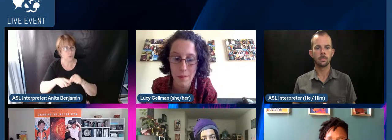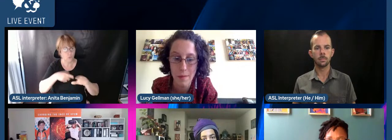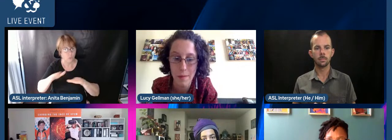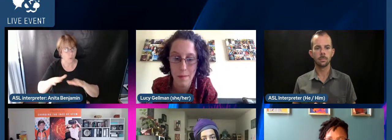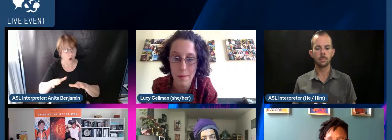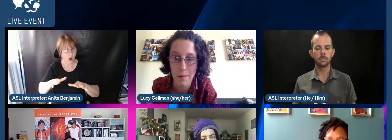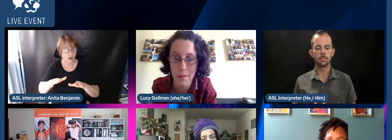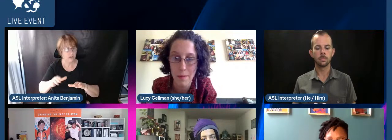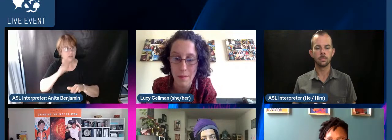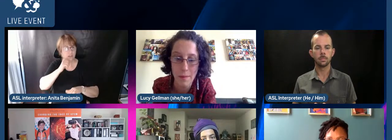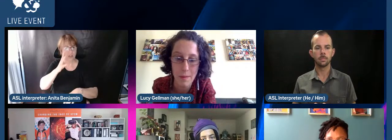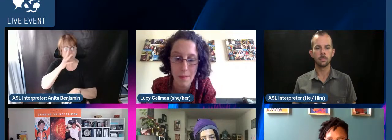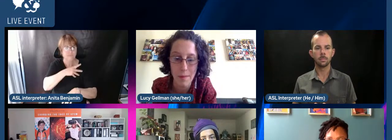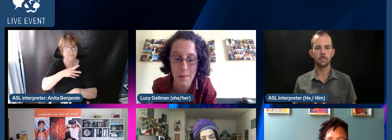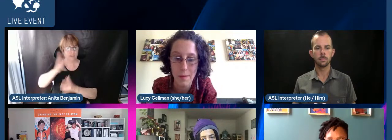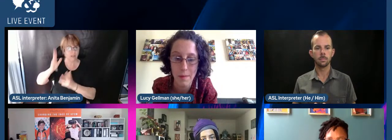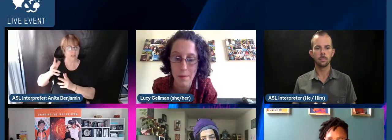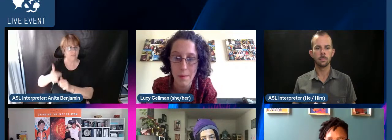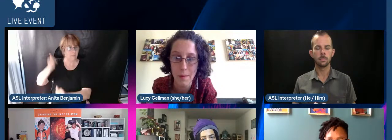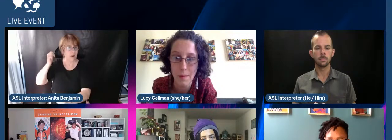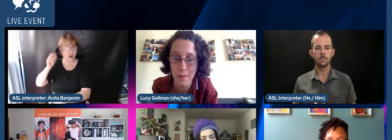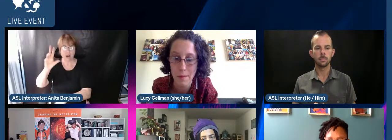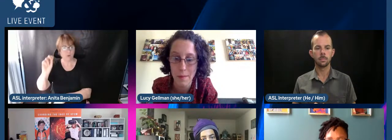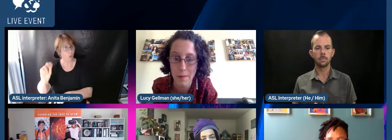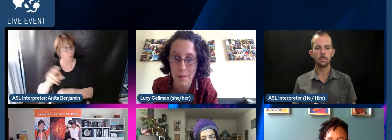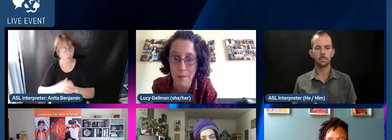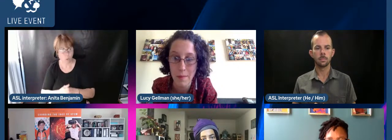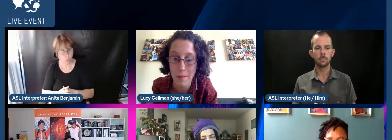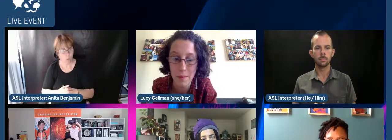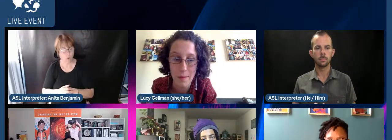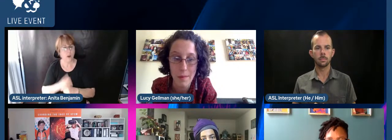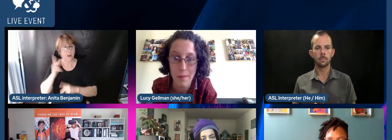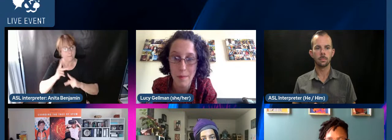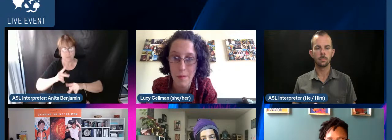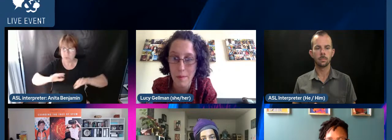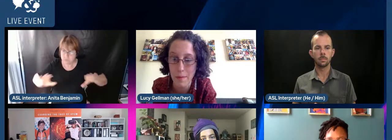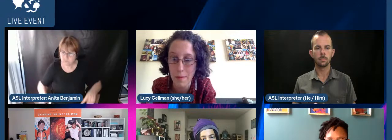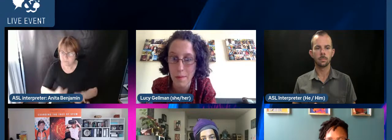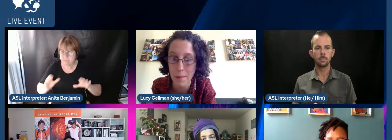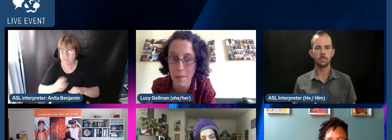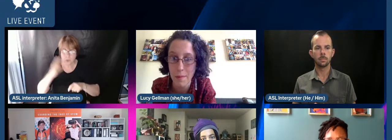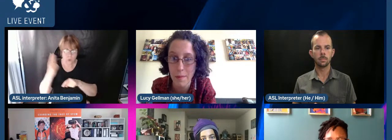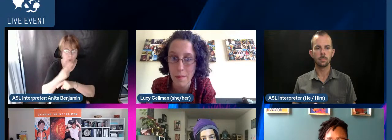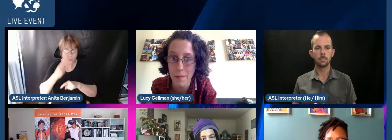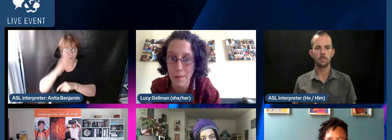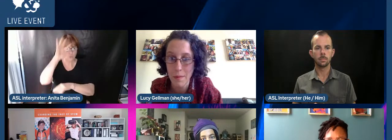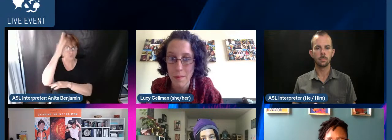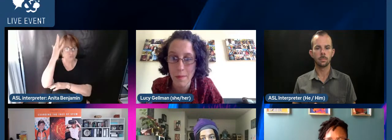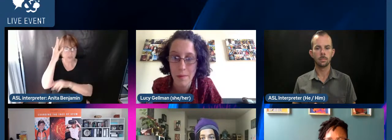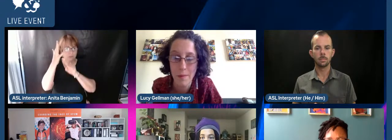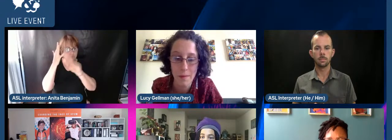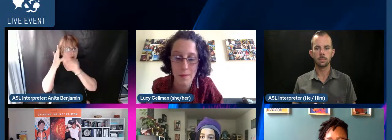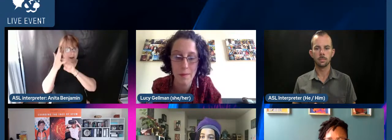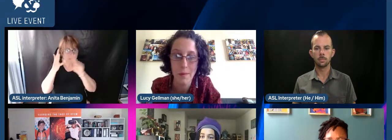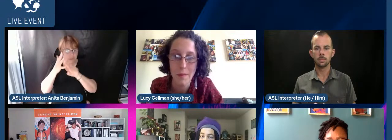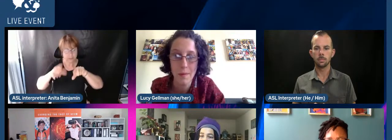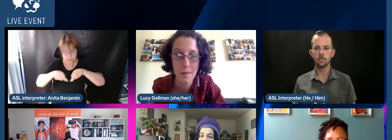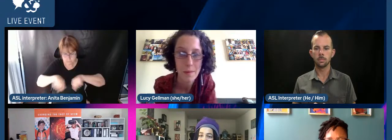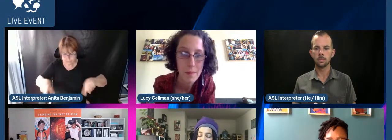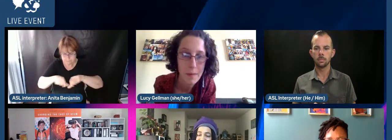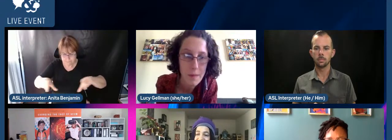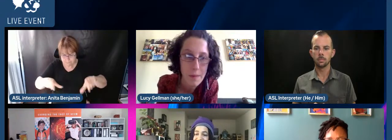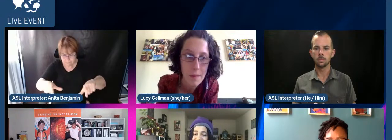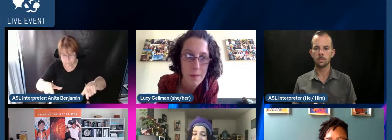them. They put together, you know, tree branches and limbs and dragged them